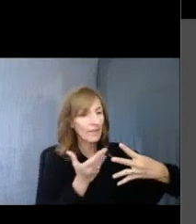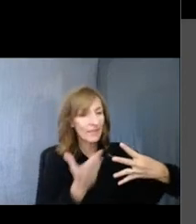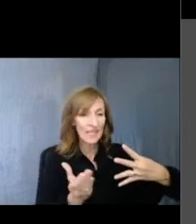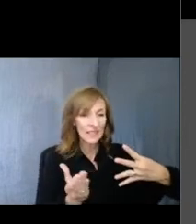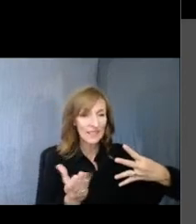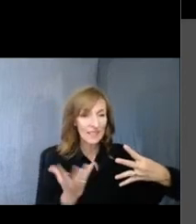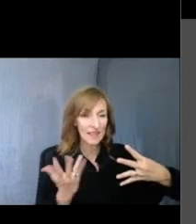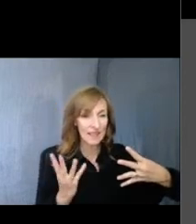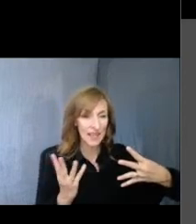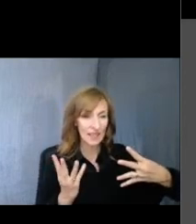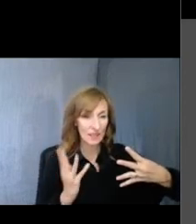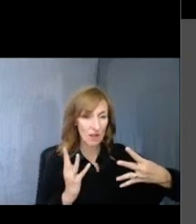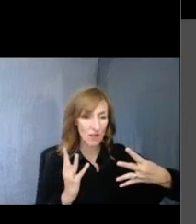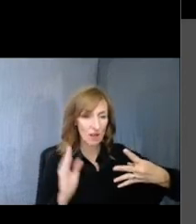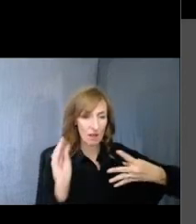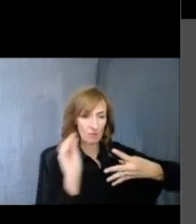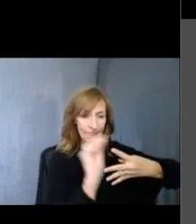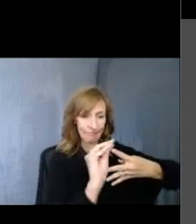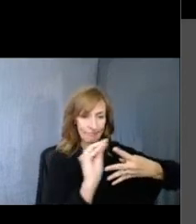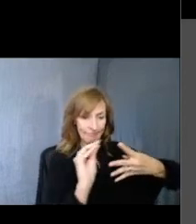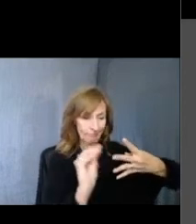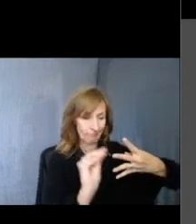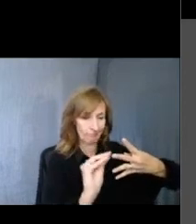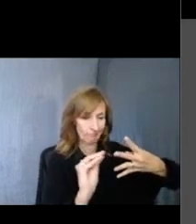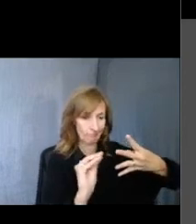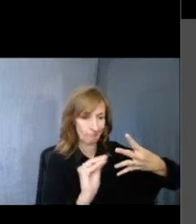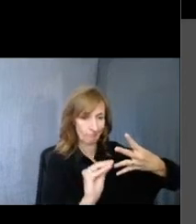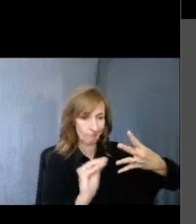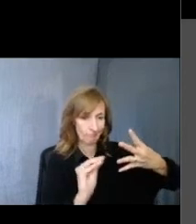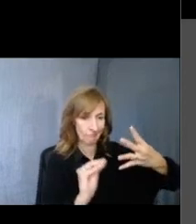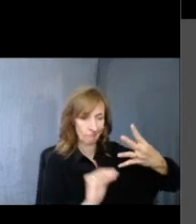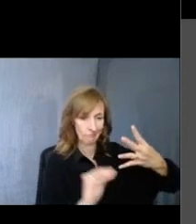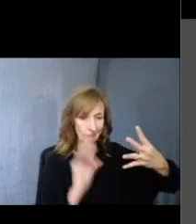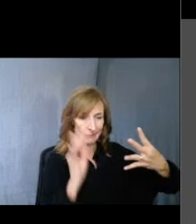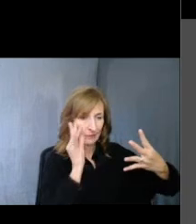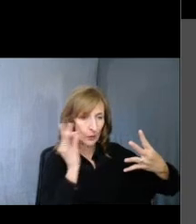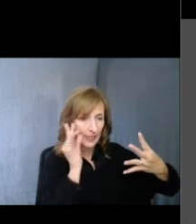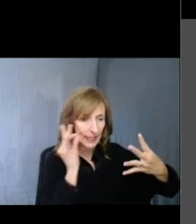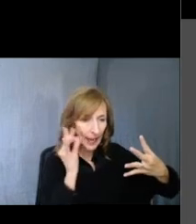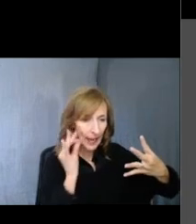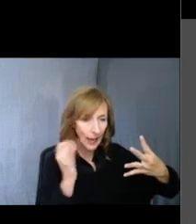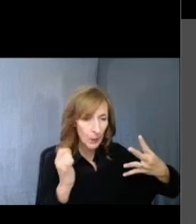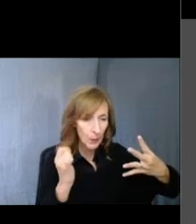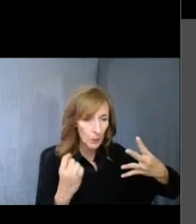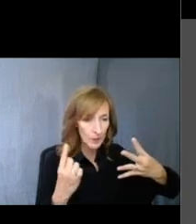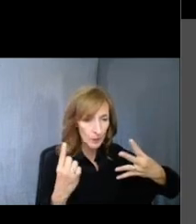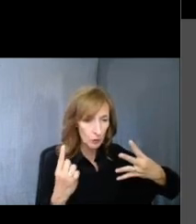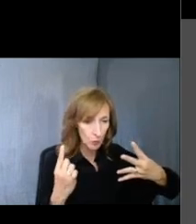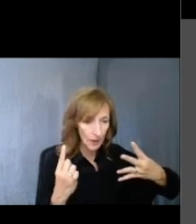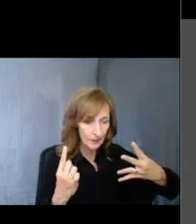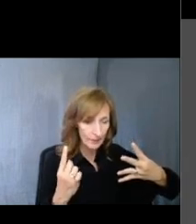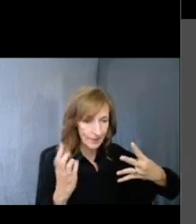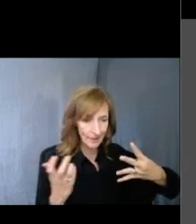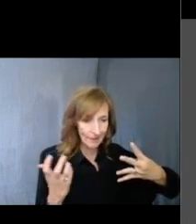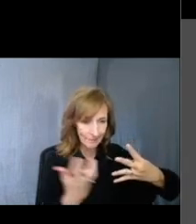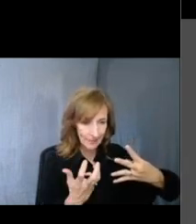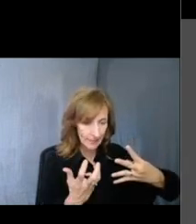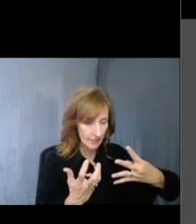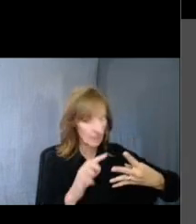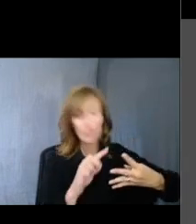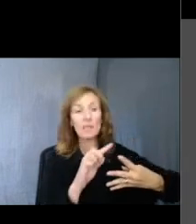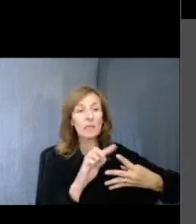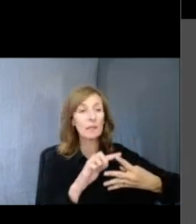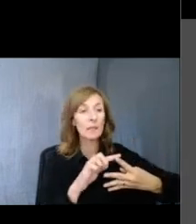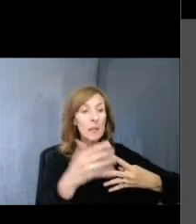place a cat in a stage, which stage of chronic kidney disease they're in. Just 4 things. 1, blood